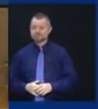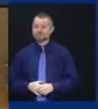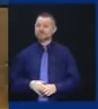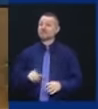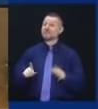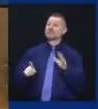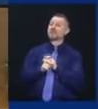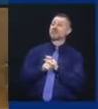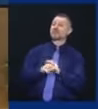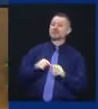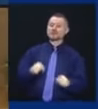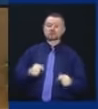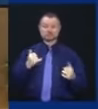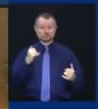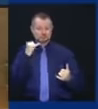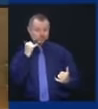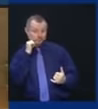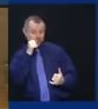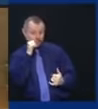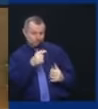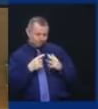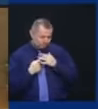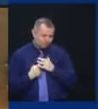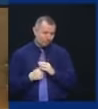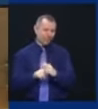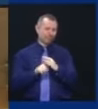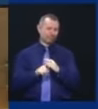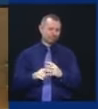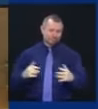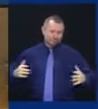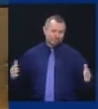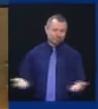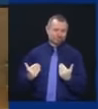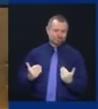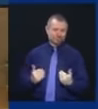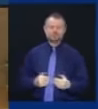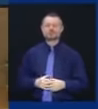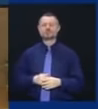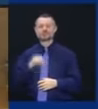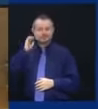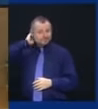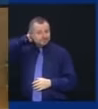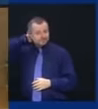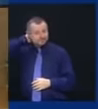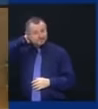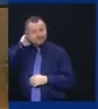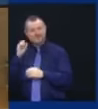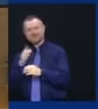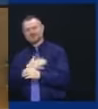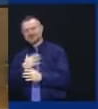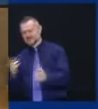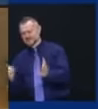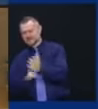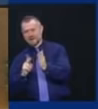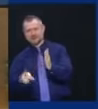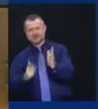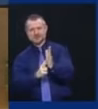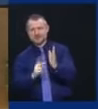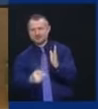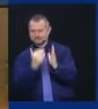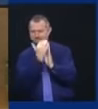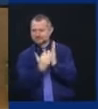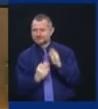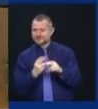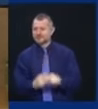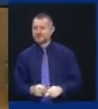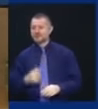site today, tomorrow, but also a vaccine center. You please sign up at first, those of us who are here, as the governor has